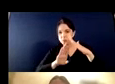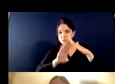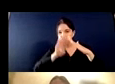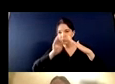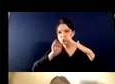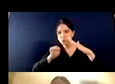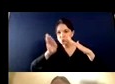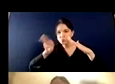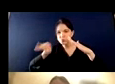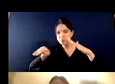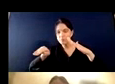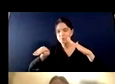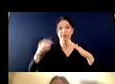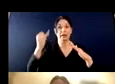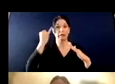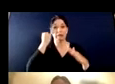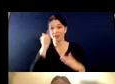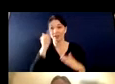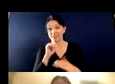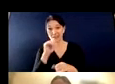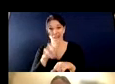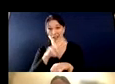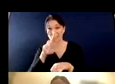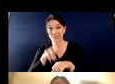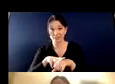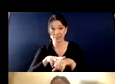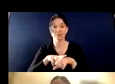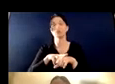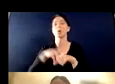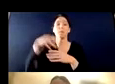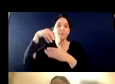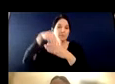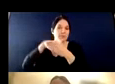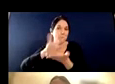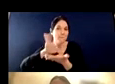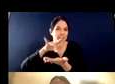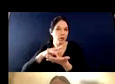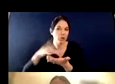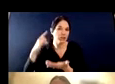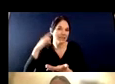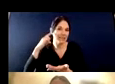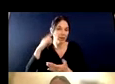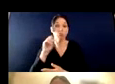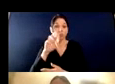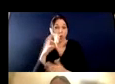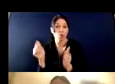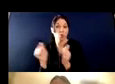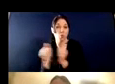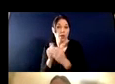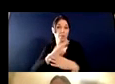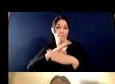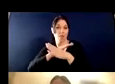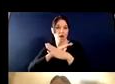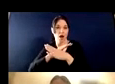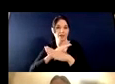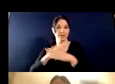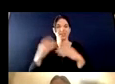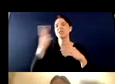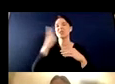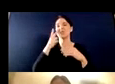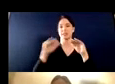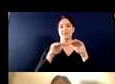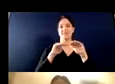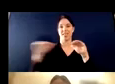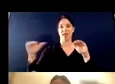contrast, atypical middle ear function, or a middle ear with some type of blockage, is indicated by a flat